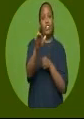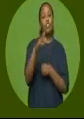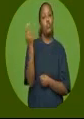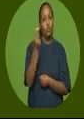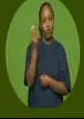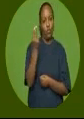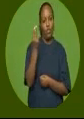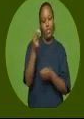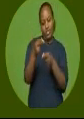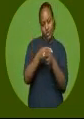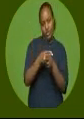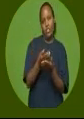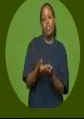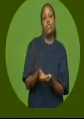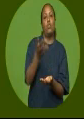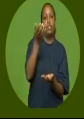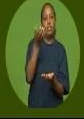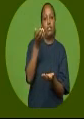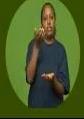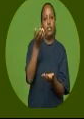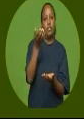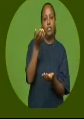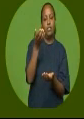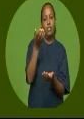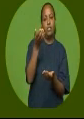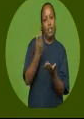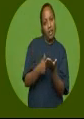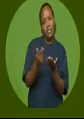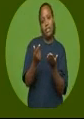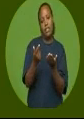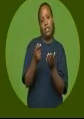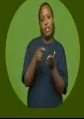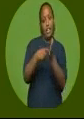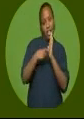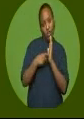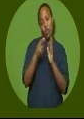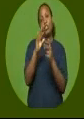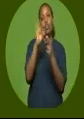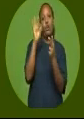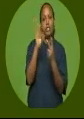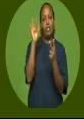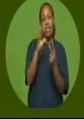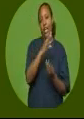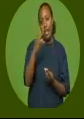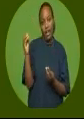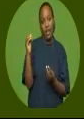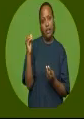efficient use of scarce resources. There is need for choice